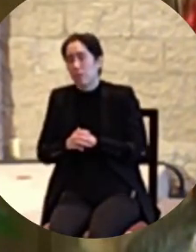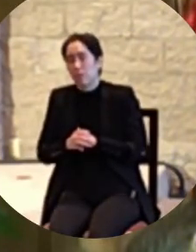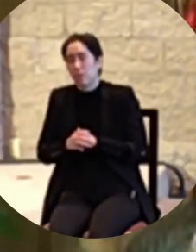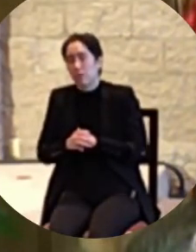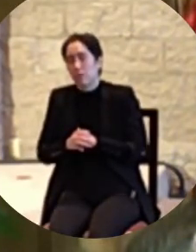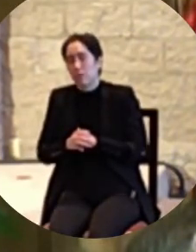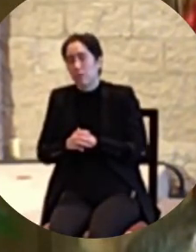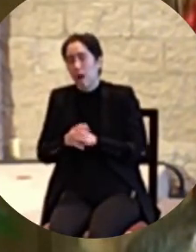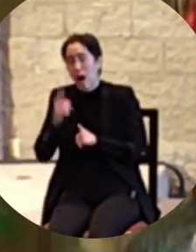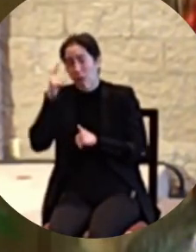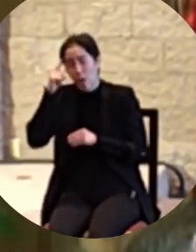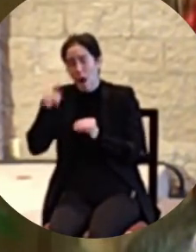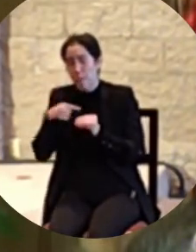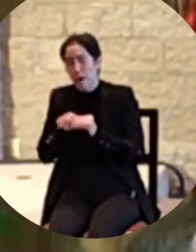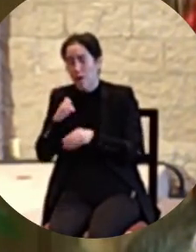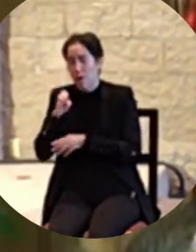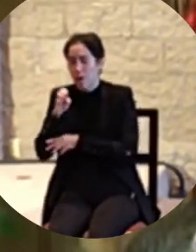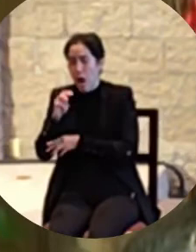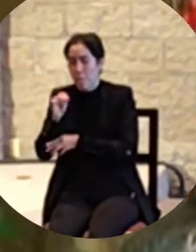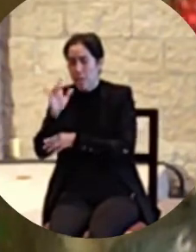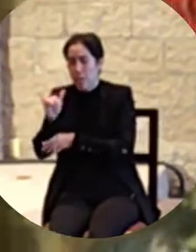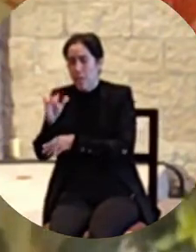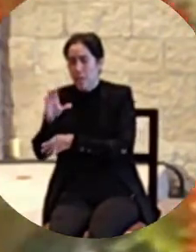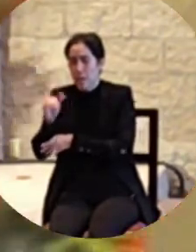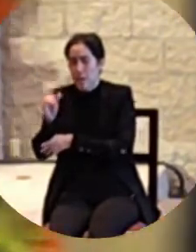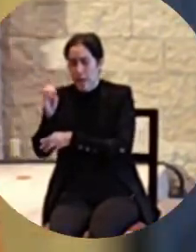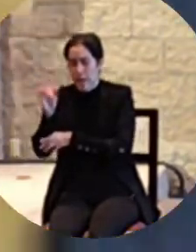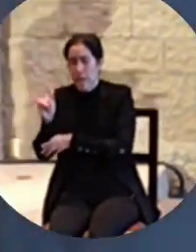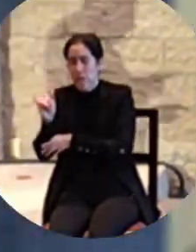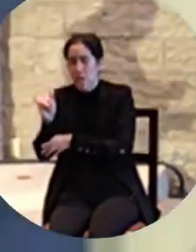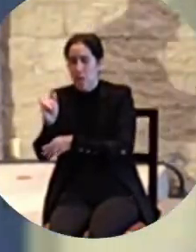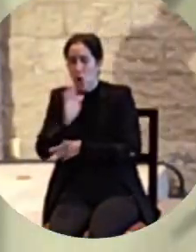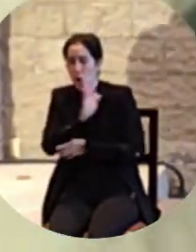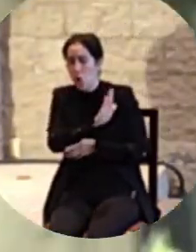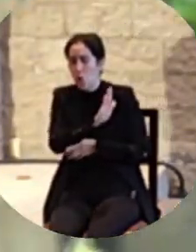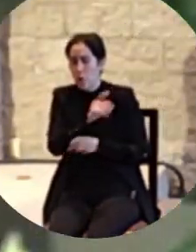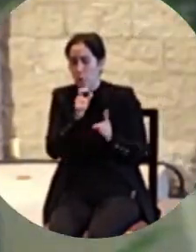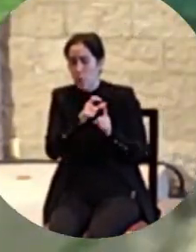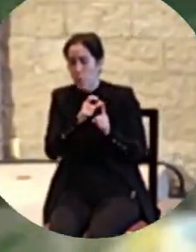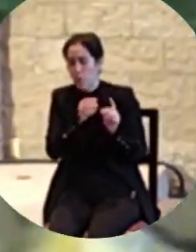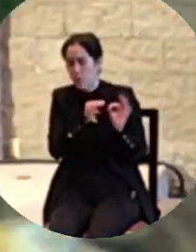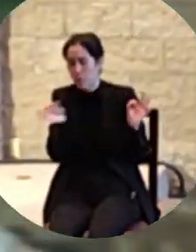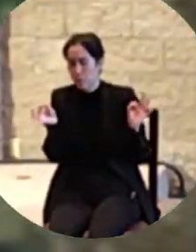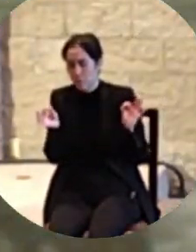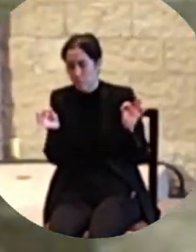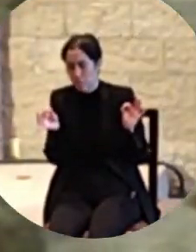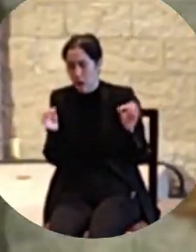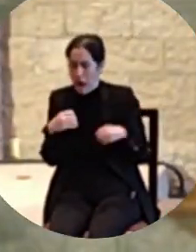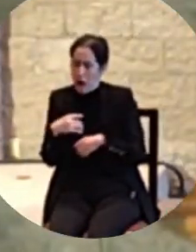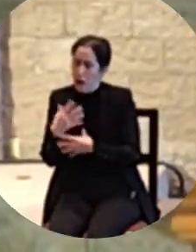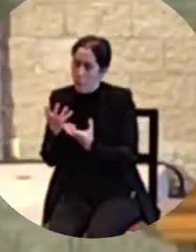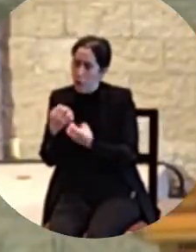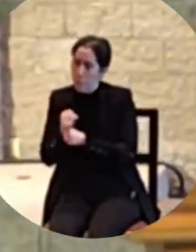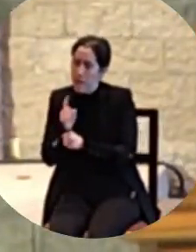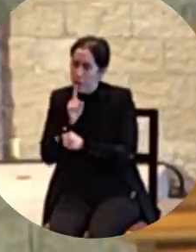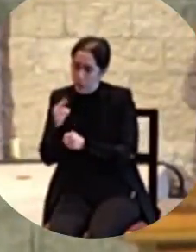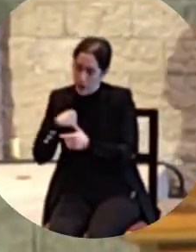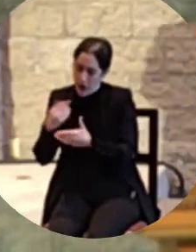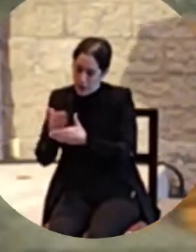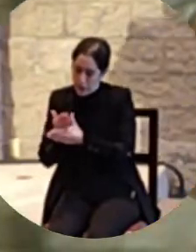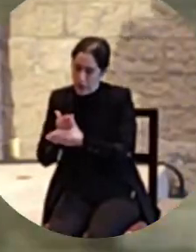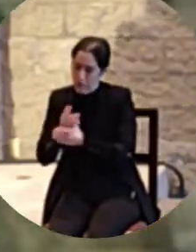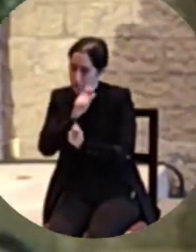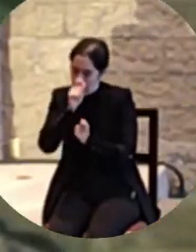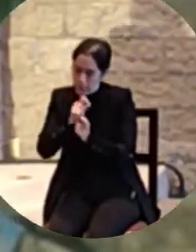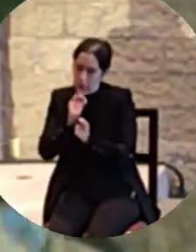of Emily Cady. And let me just be sure I get this right. But I thought of, she says in her book, Lessons in Truth,